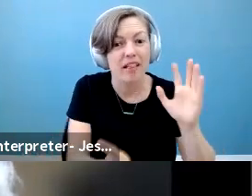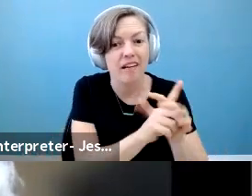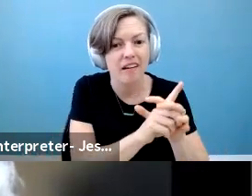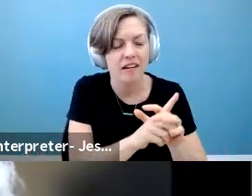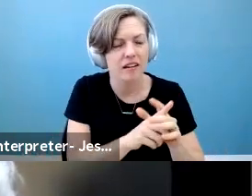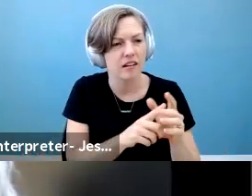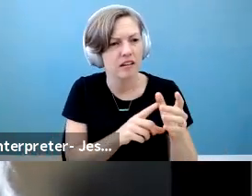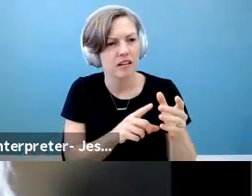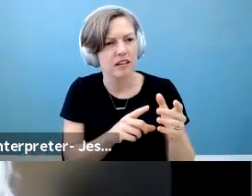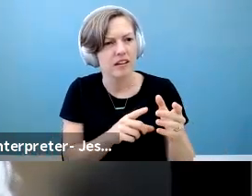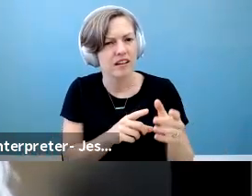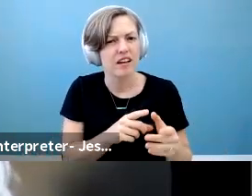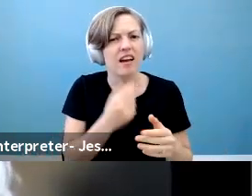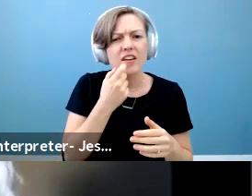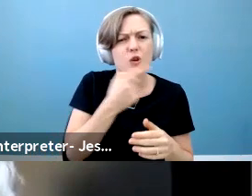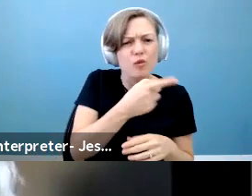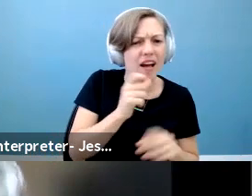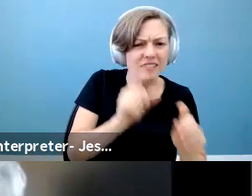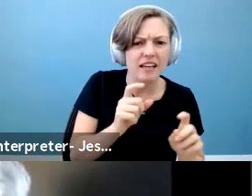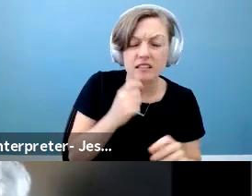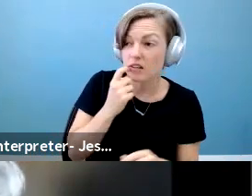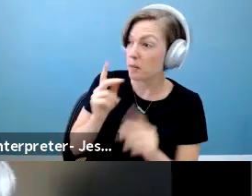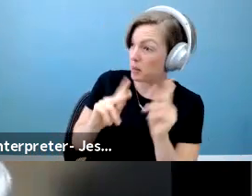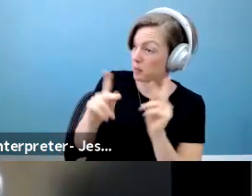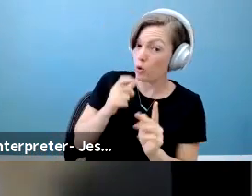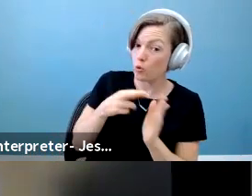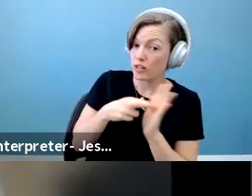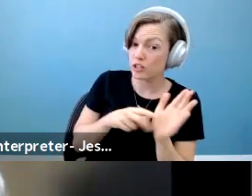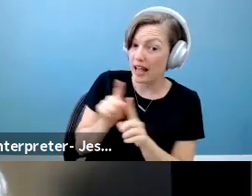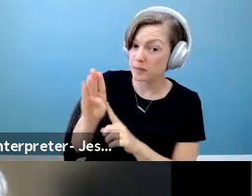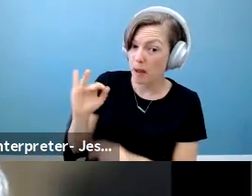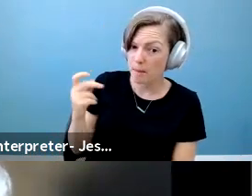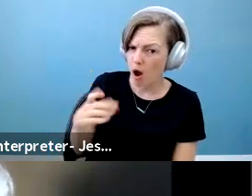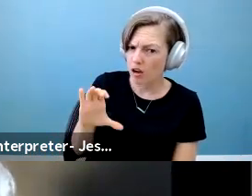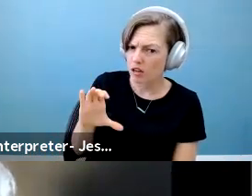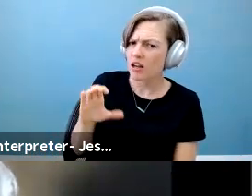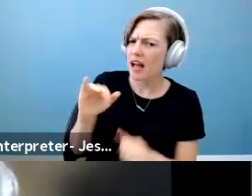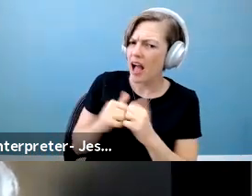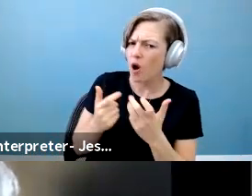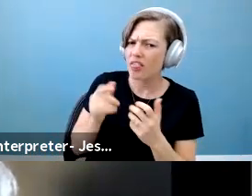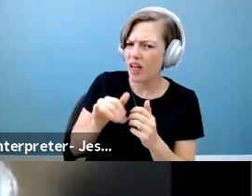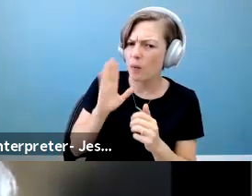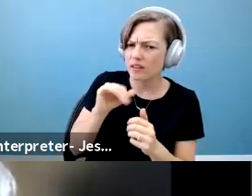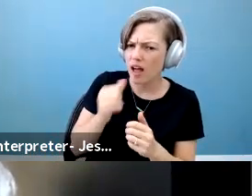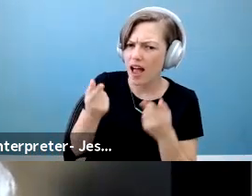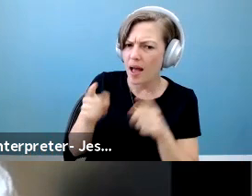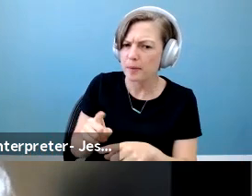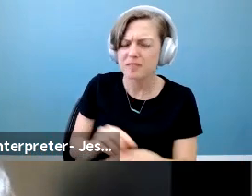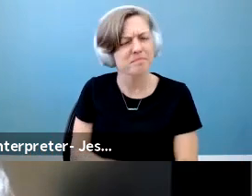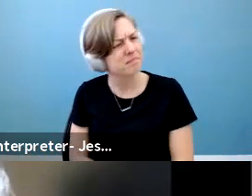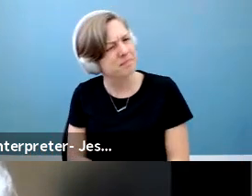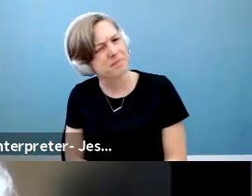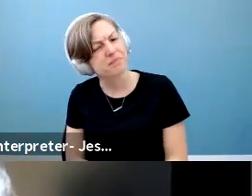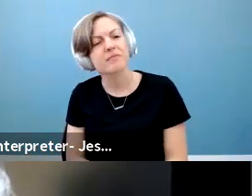this experience going to happen for people who registered as BIPOC Vermonters? And so what you're still saying is it